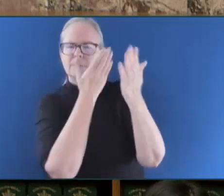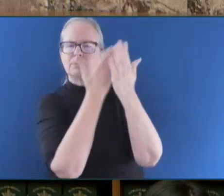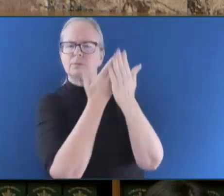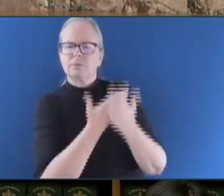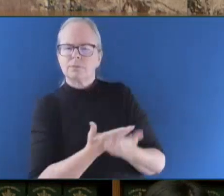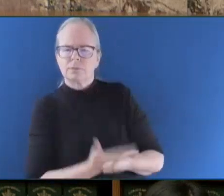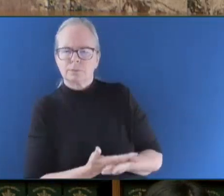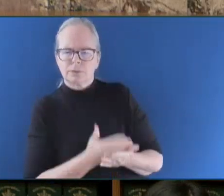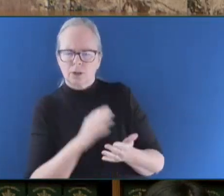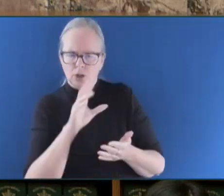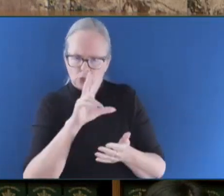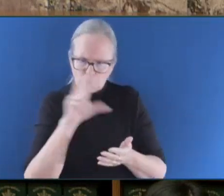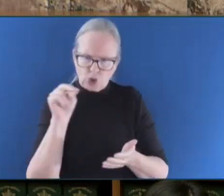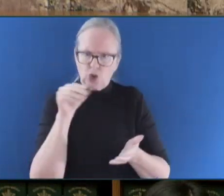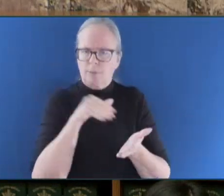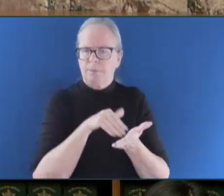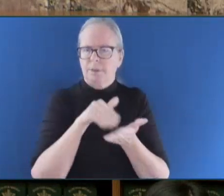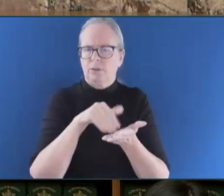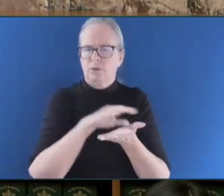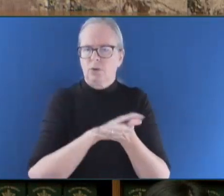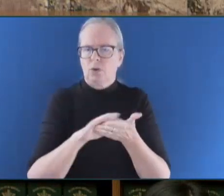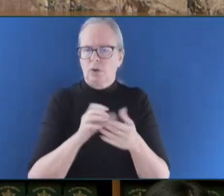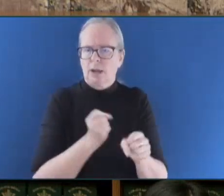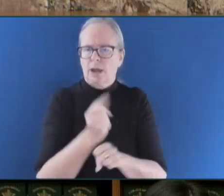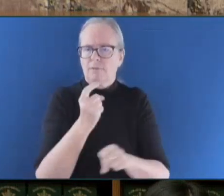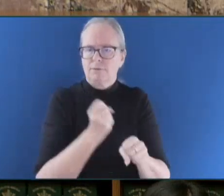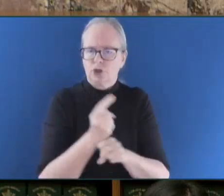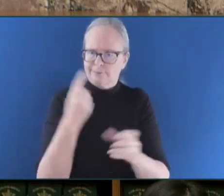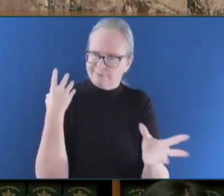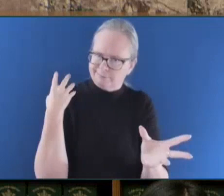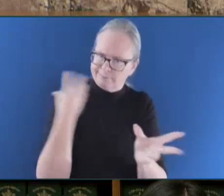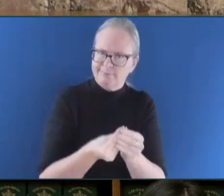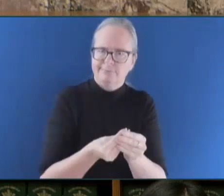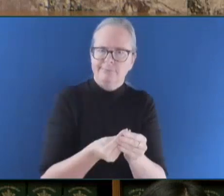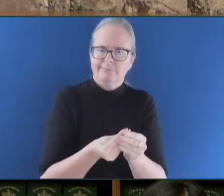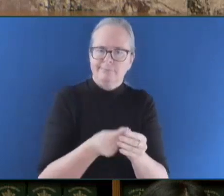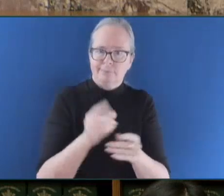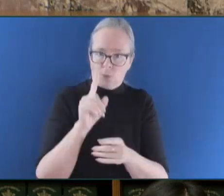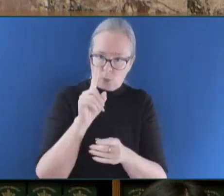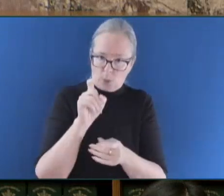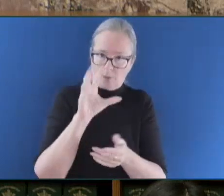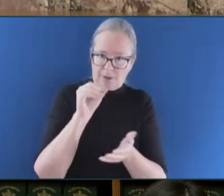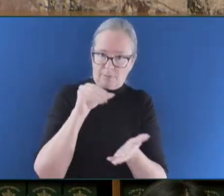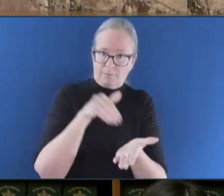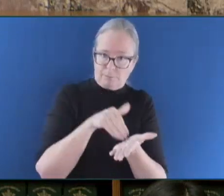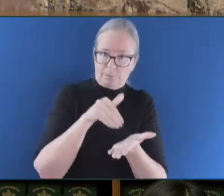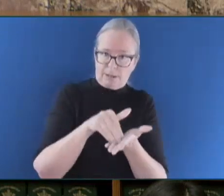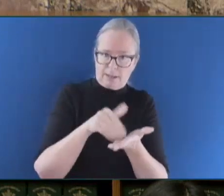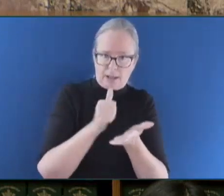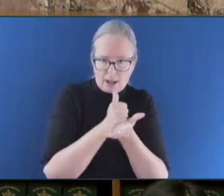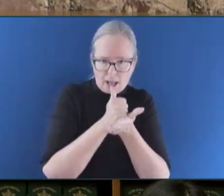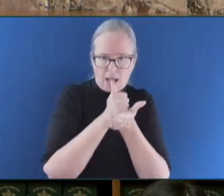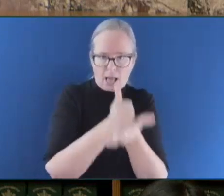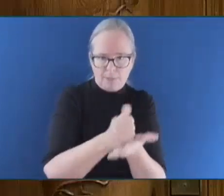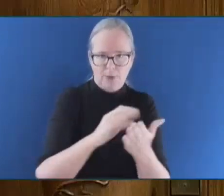the $150 million to assist the city of Surrey in the cost of that transition.